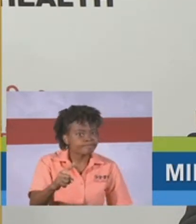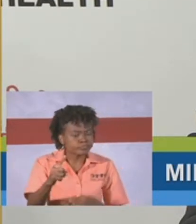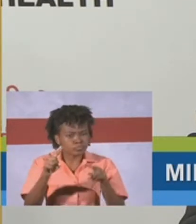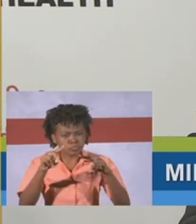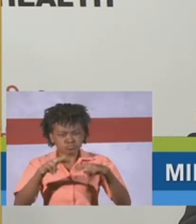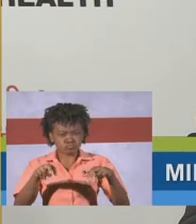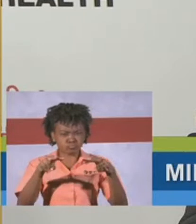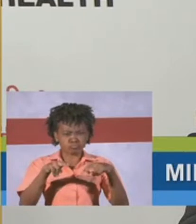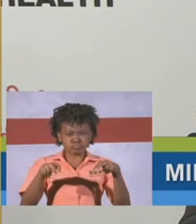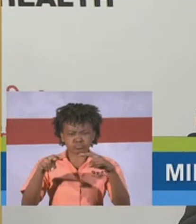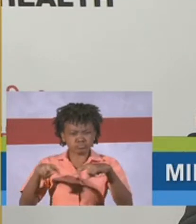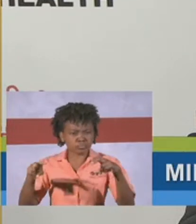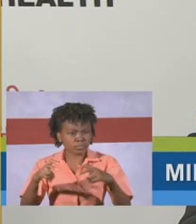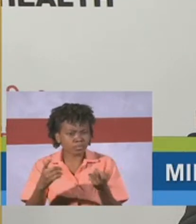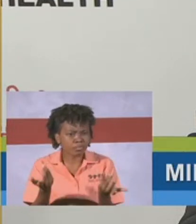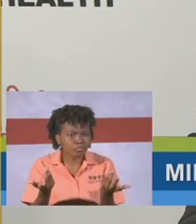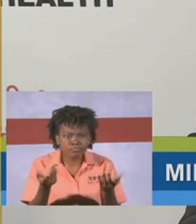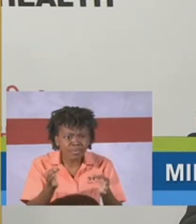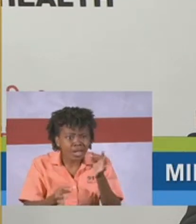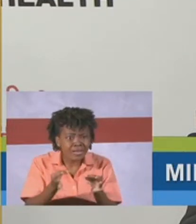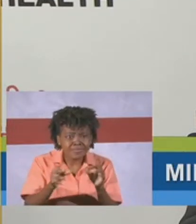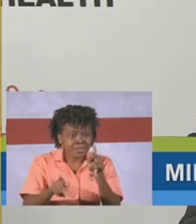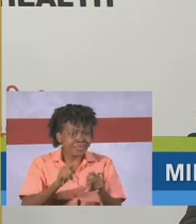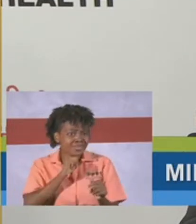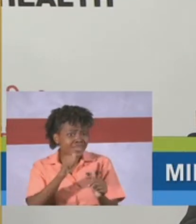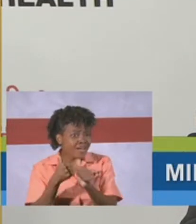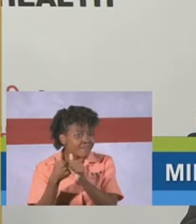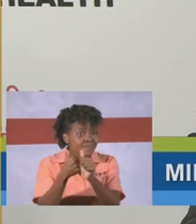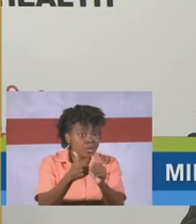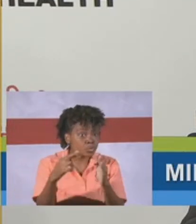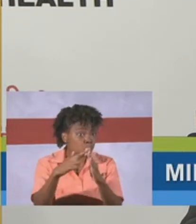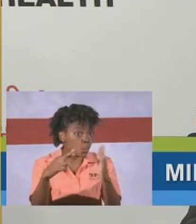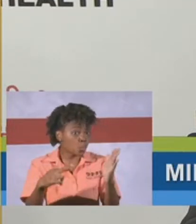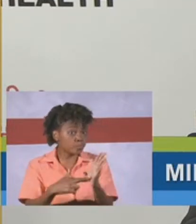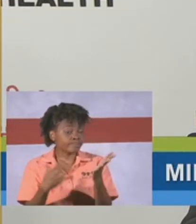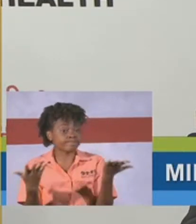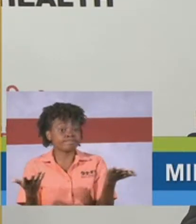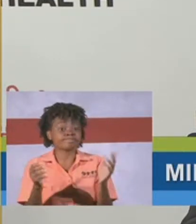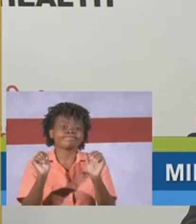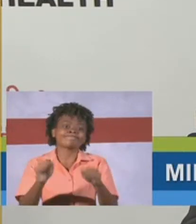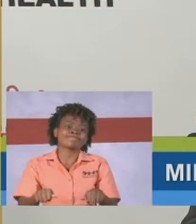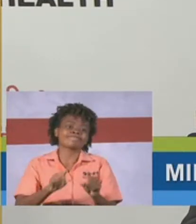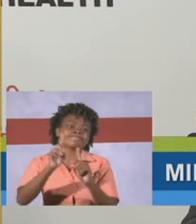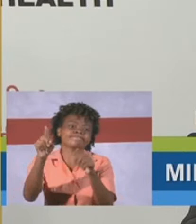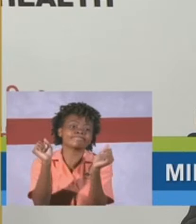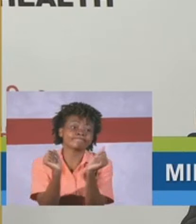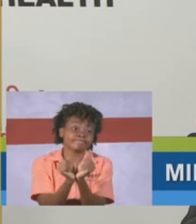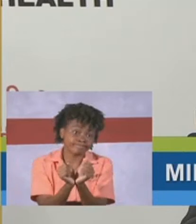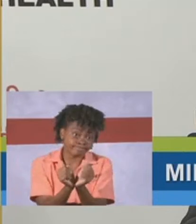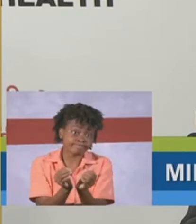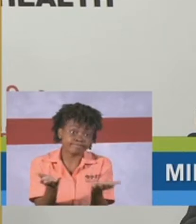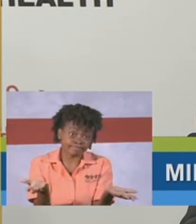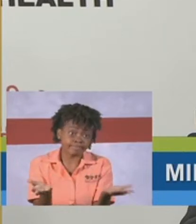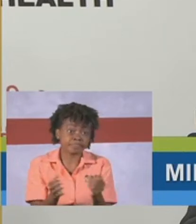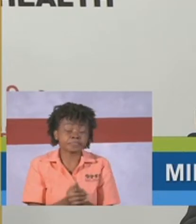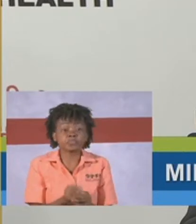some answer from the Ministry of Health perspective what a safe zone is. You only allowed vaccinated